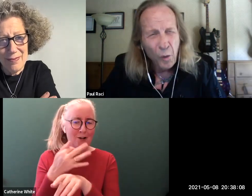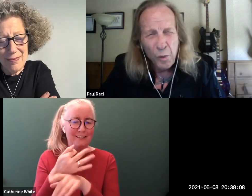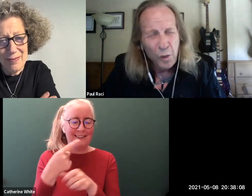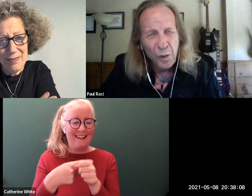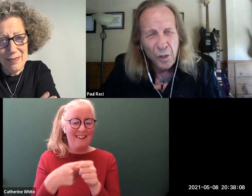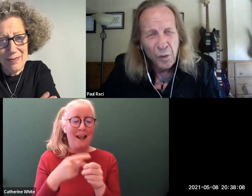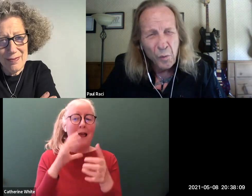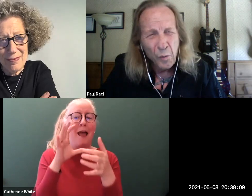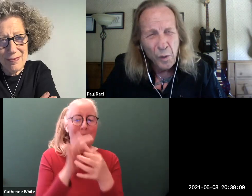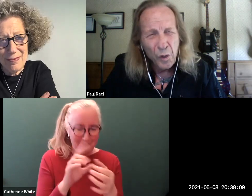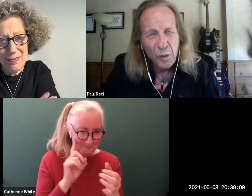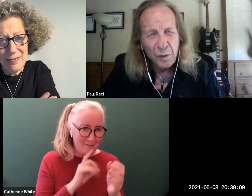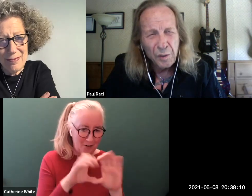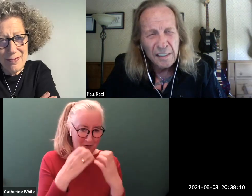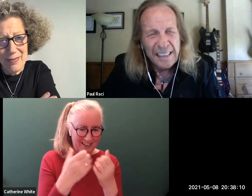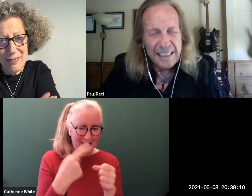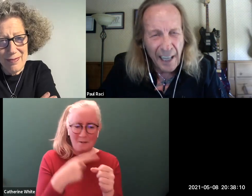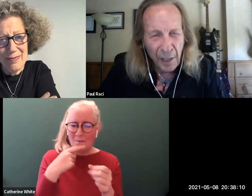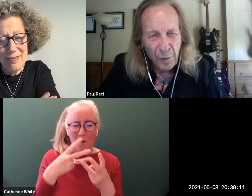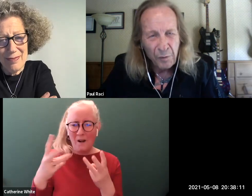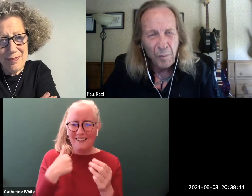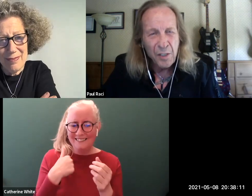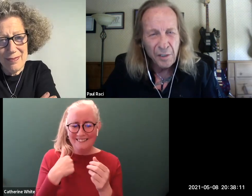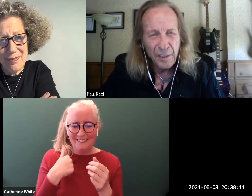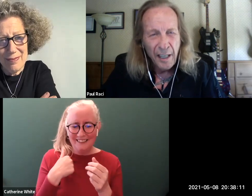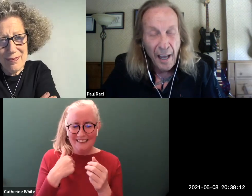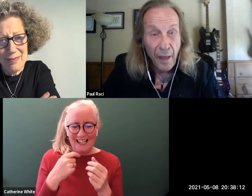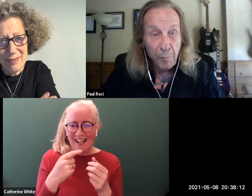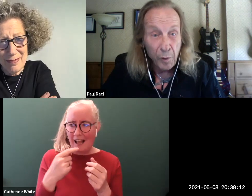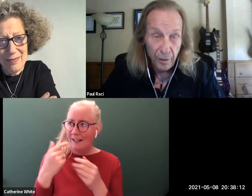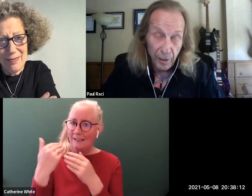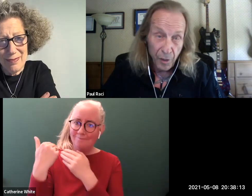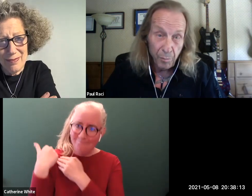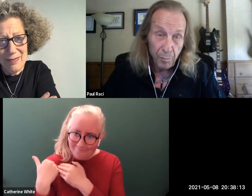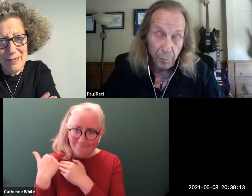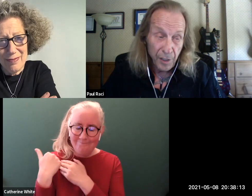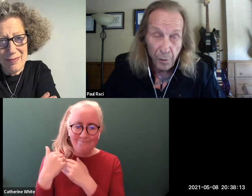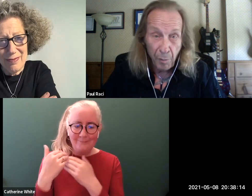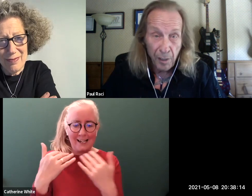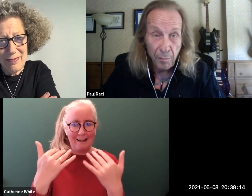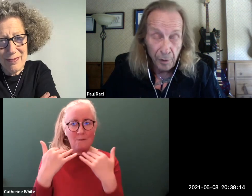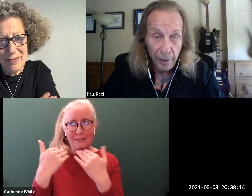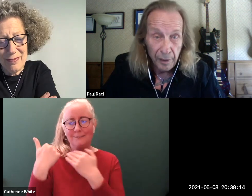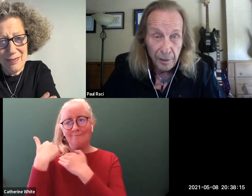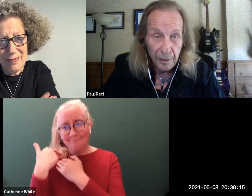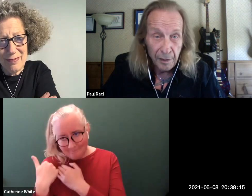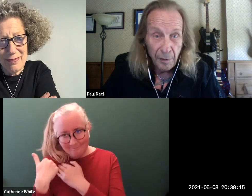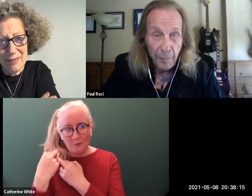you know, when you're leaned on for information and then put in this place of